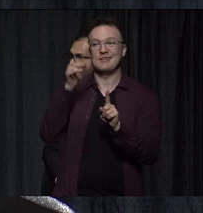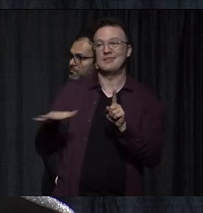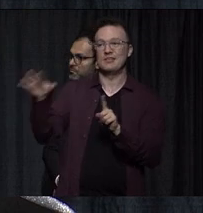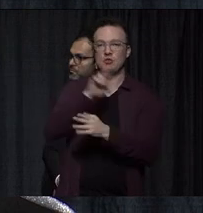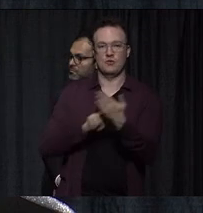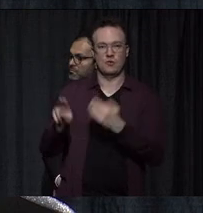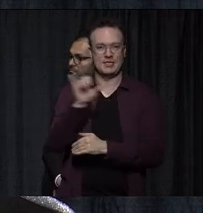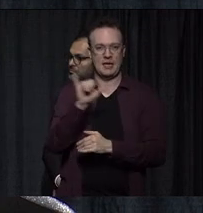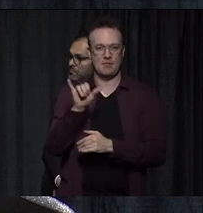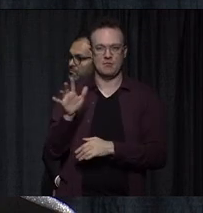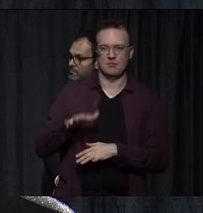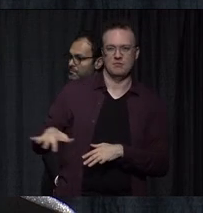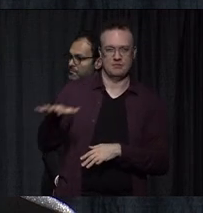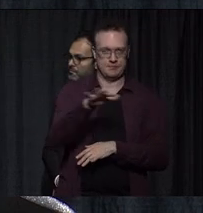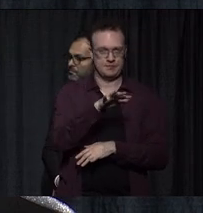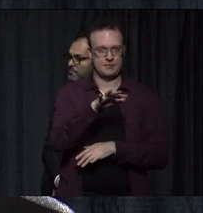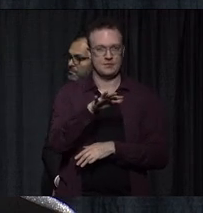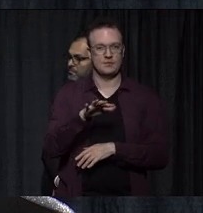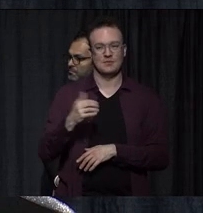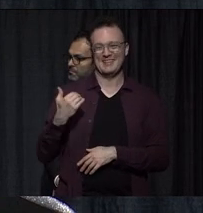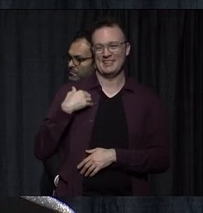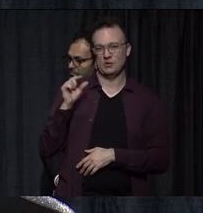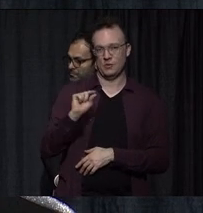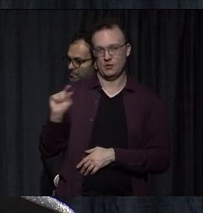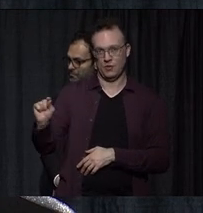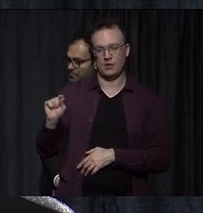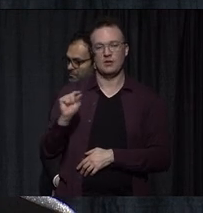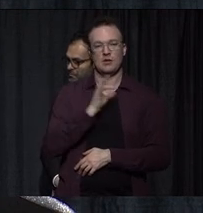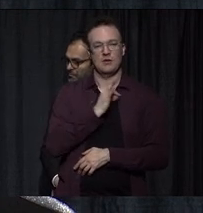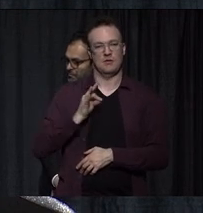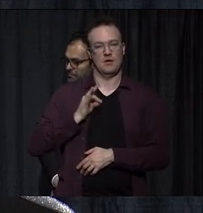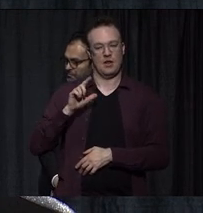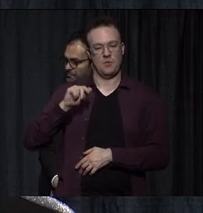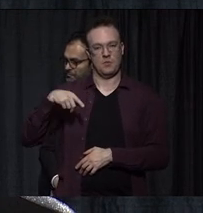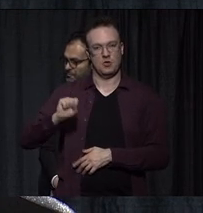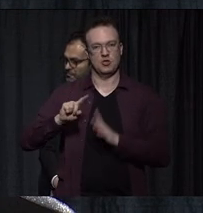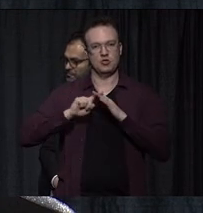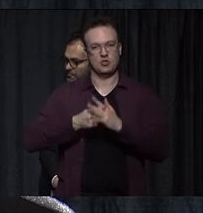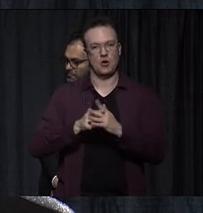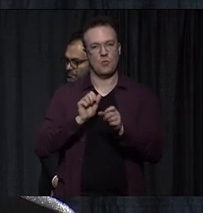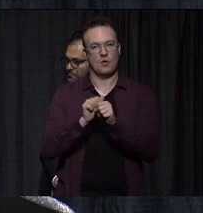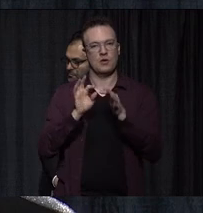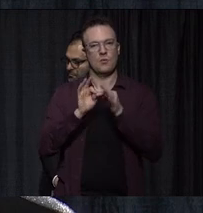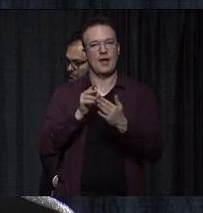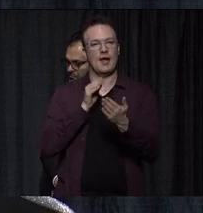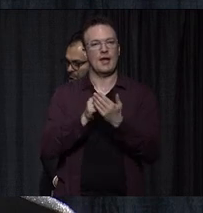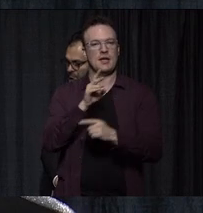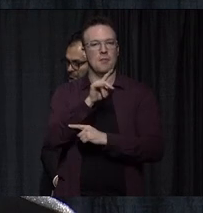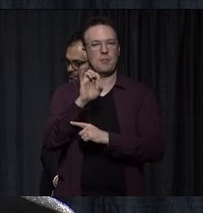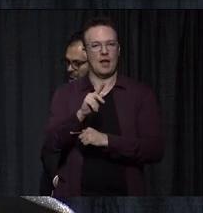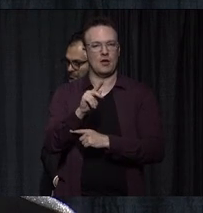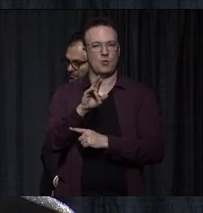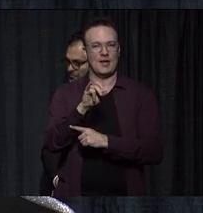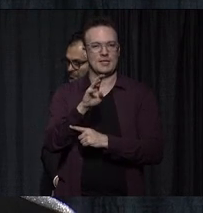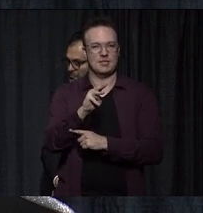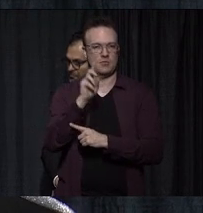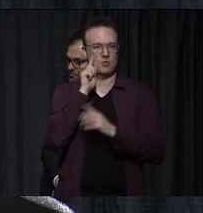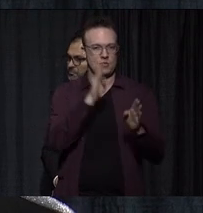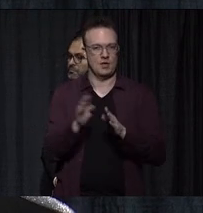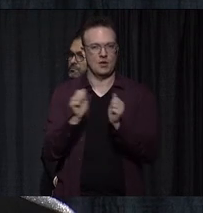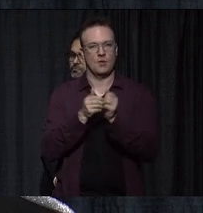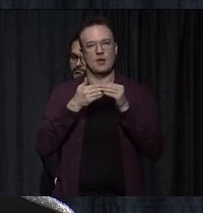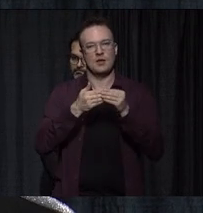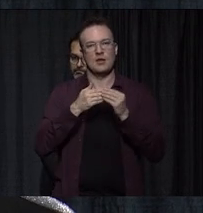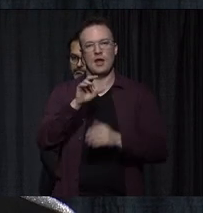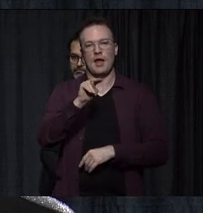outside. In 2020, the faculty began work on anti-black racism strategy with the guidance of Professor Andrea